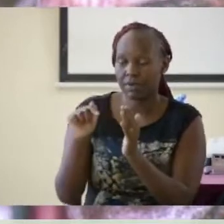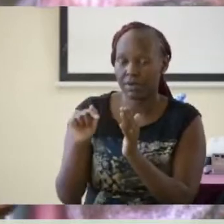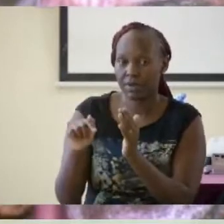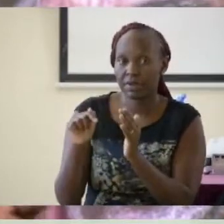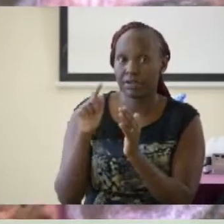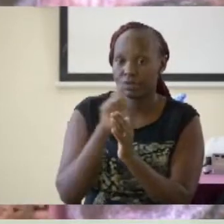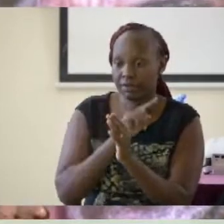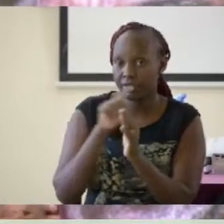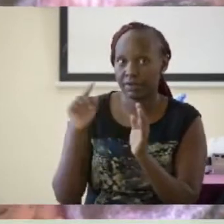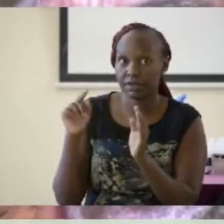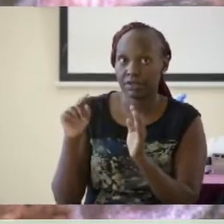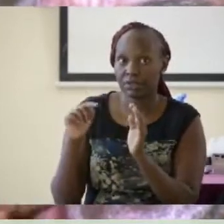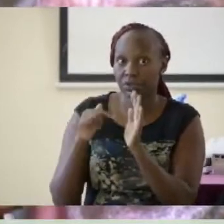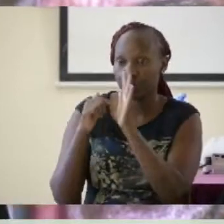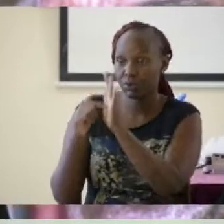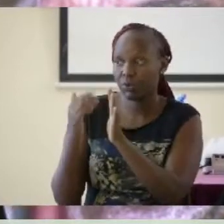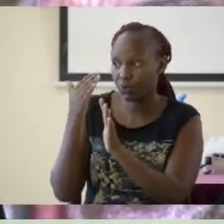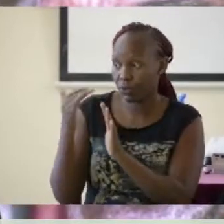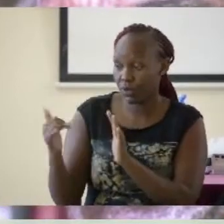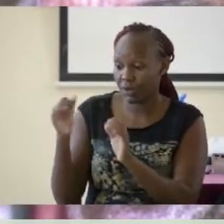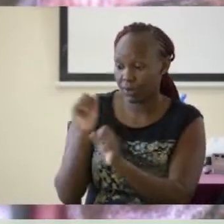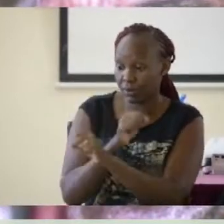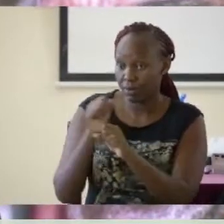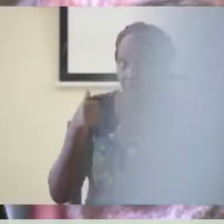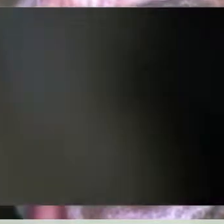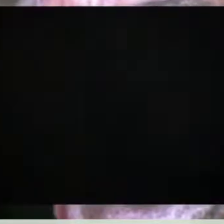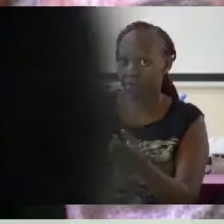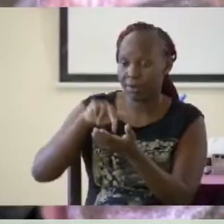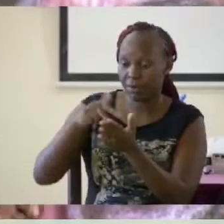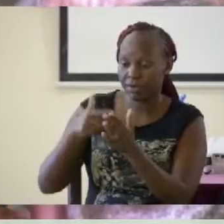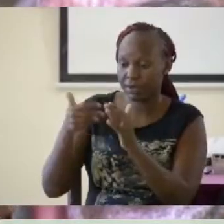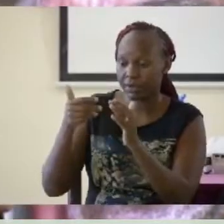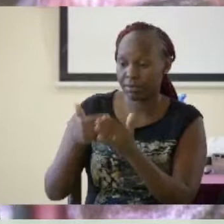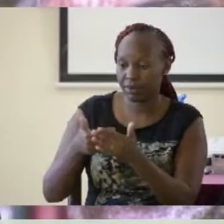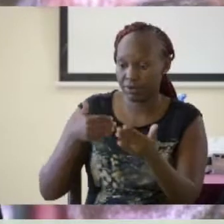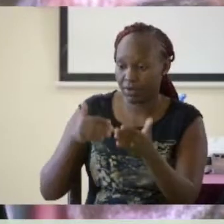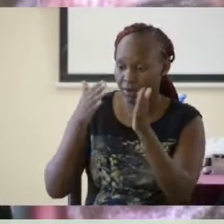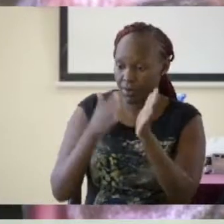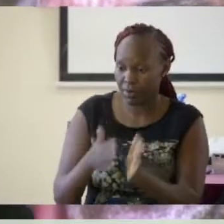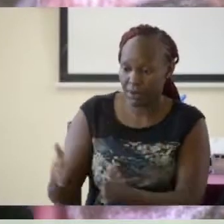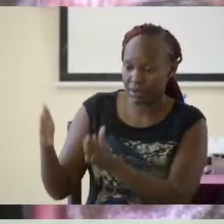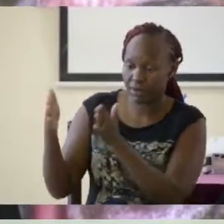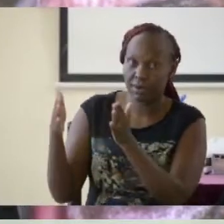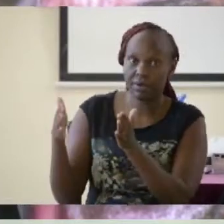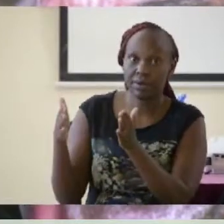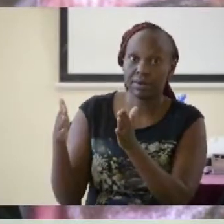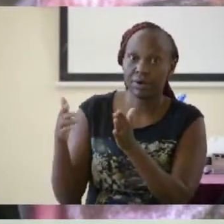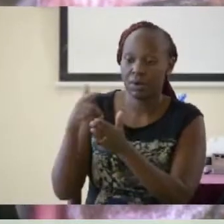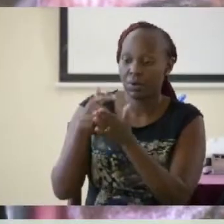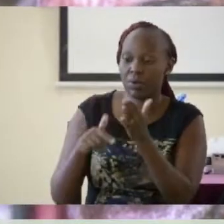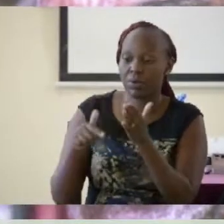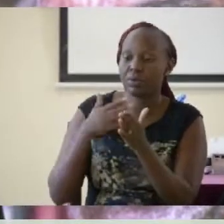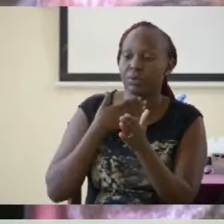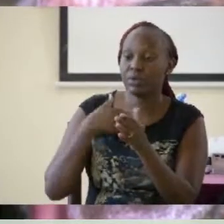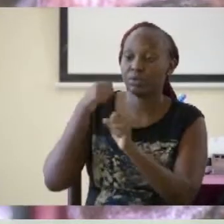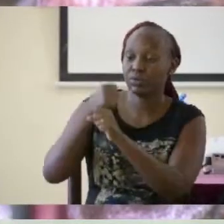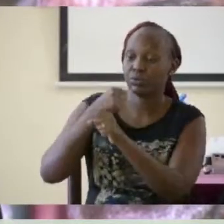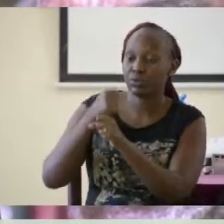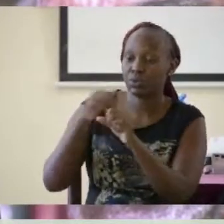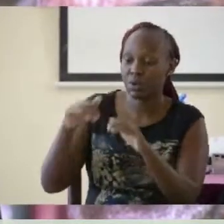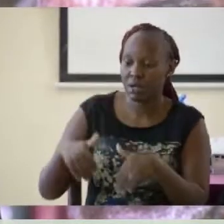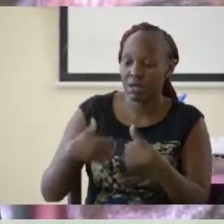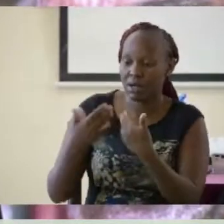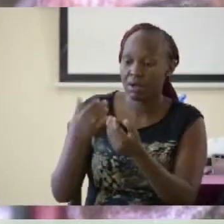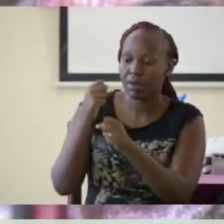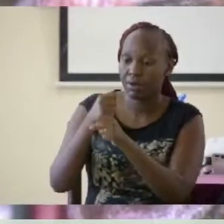already alluded to, because you cannot have a project before planning what you want to do, how you want to do